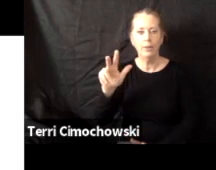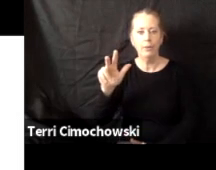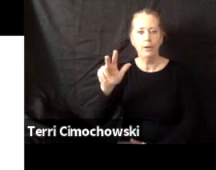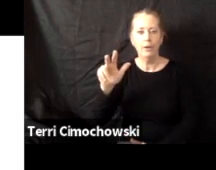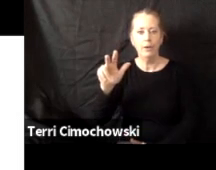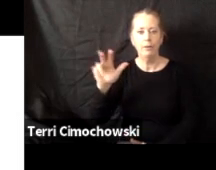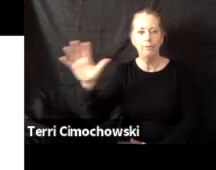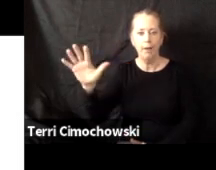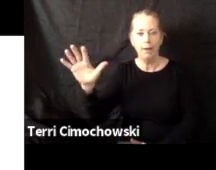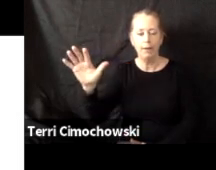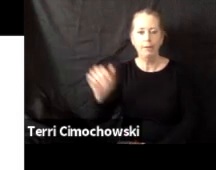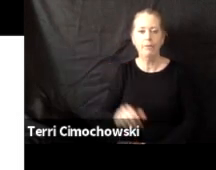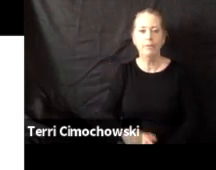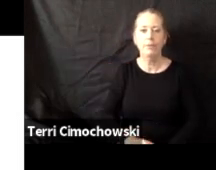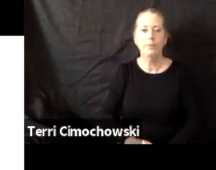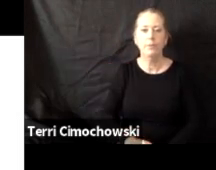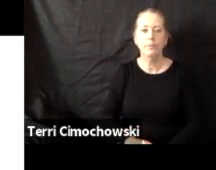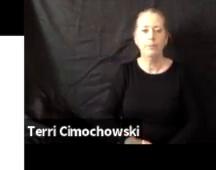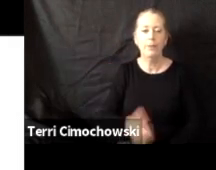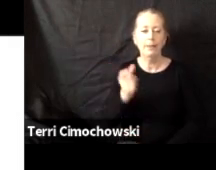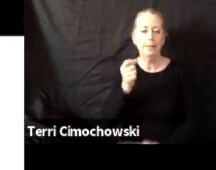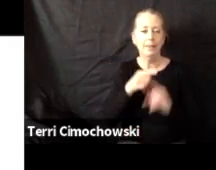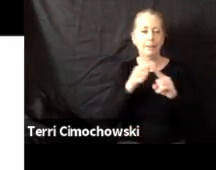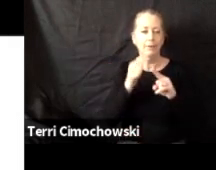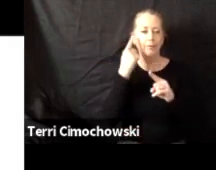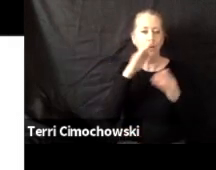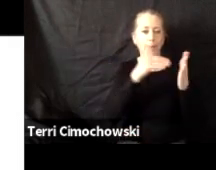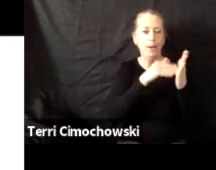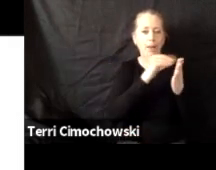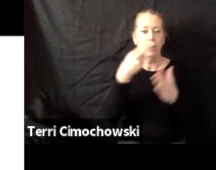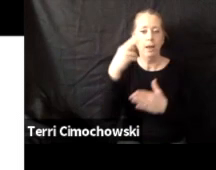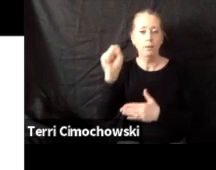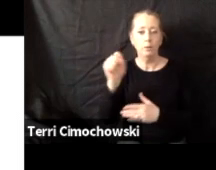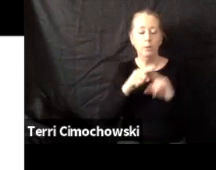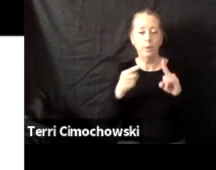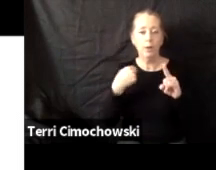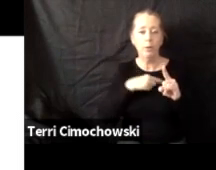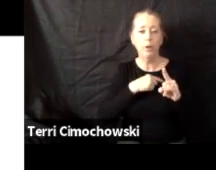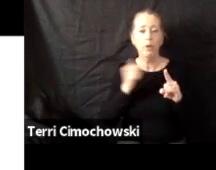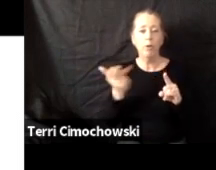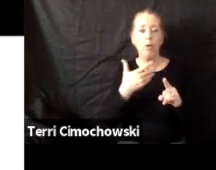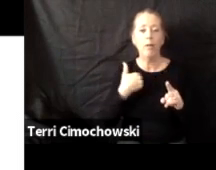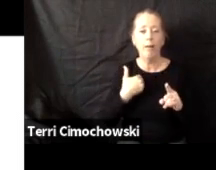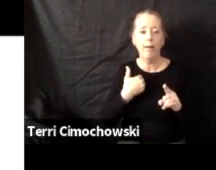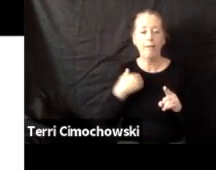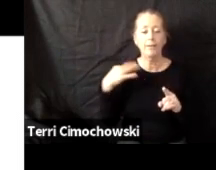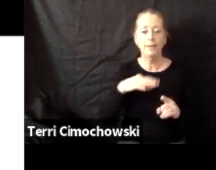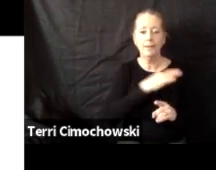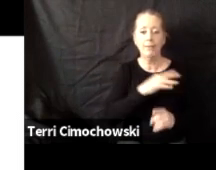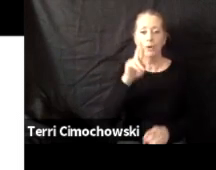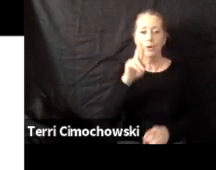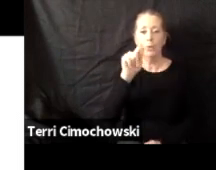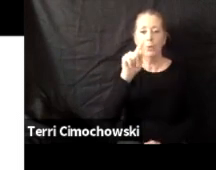And it's a little different middle school and high school, but we do all have staffing ratios that